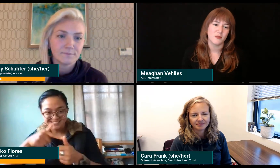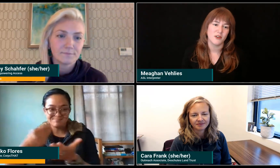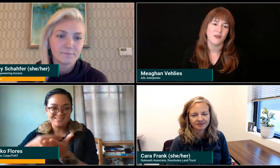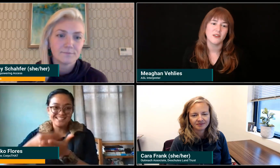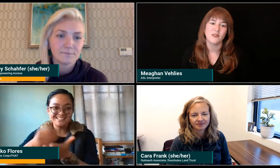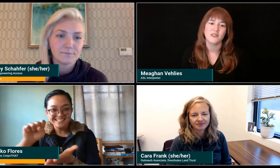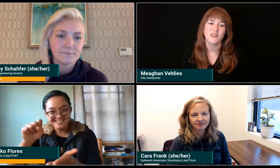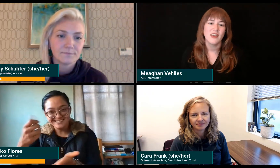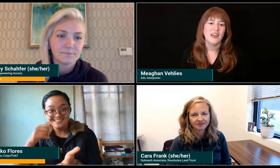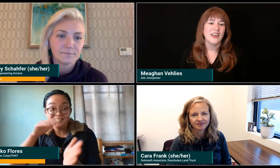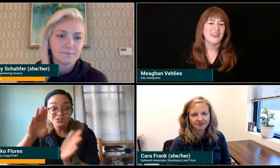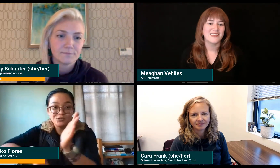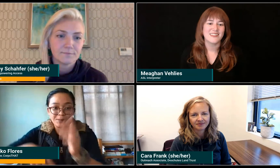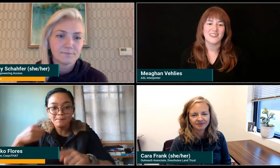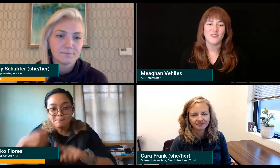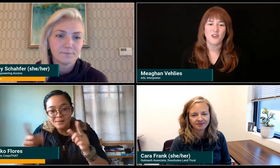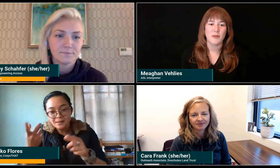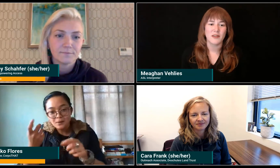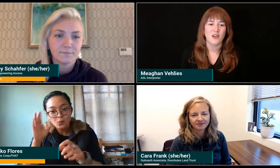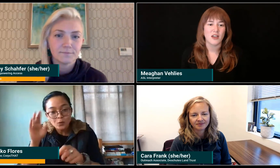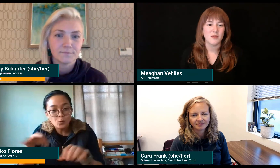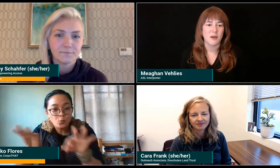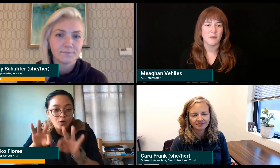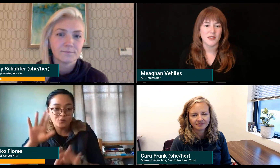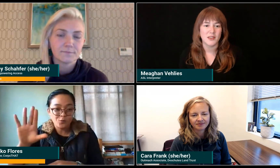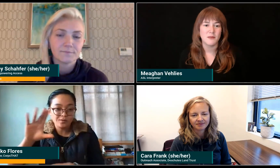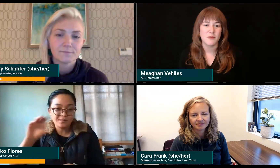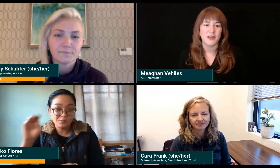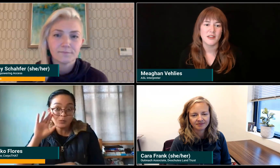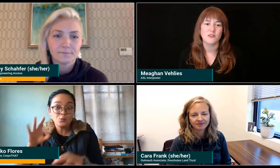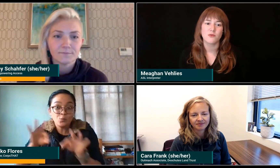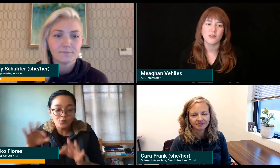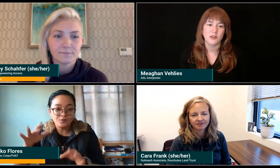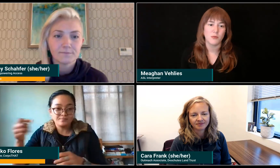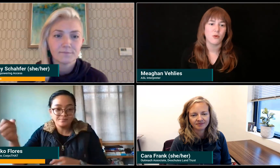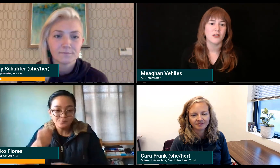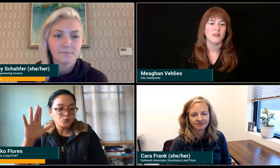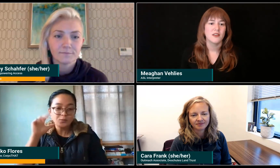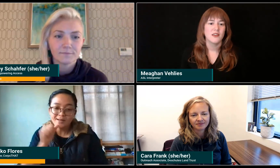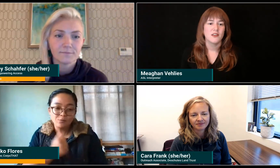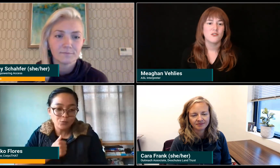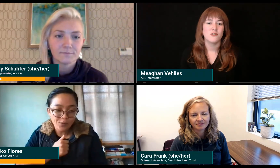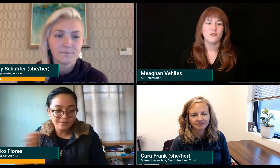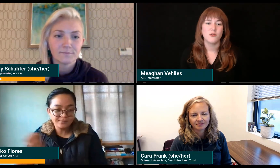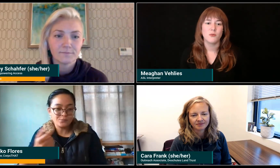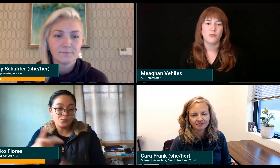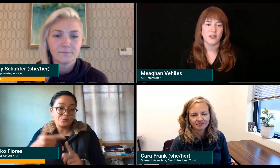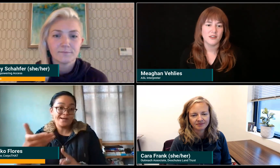their time. I know it's a sensitive topic talking about money, but it's really important